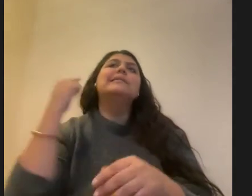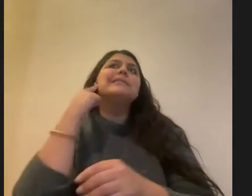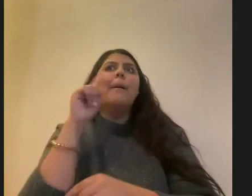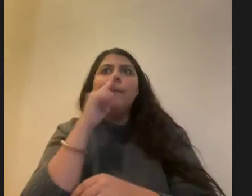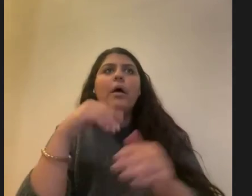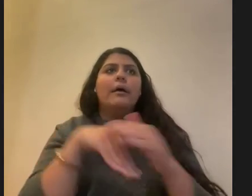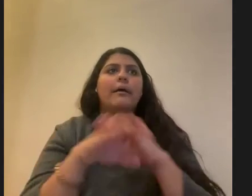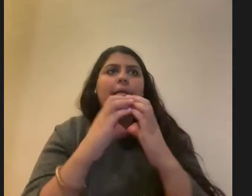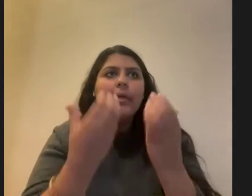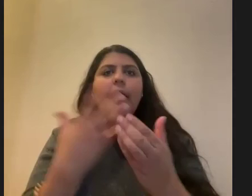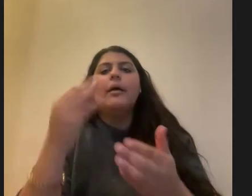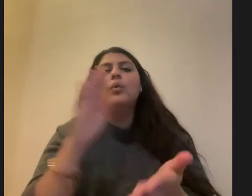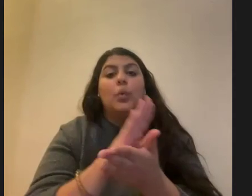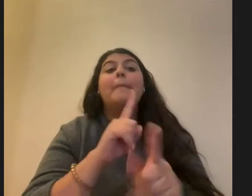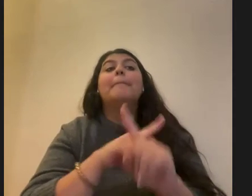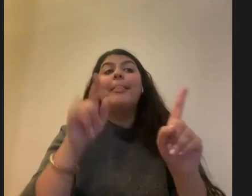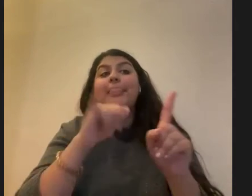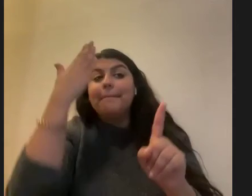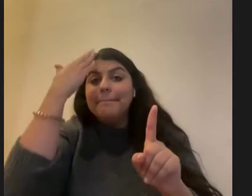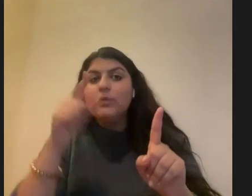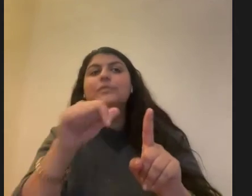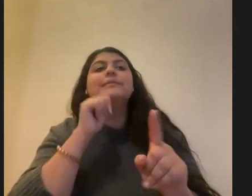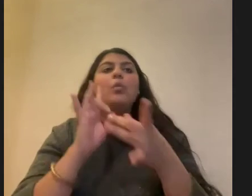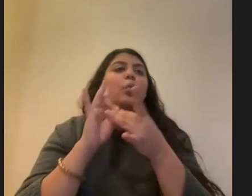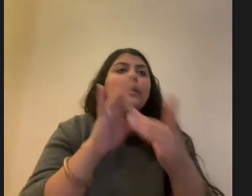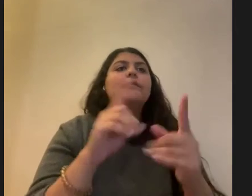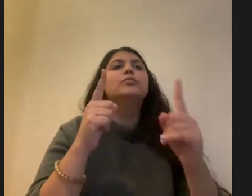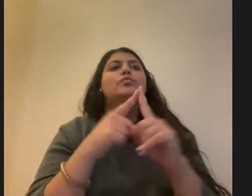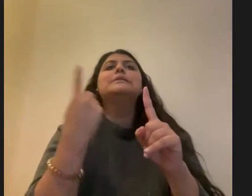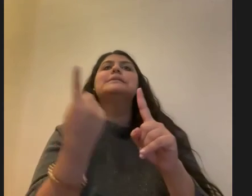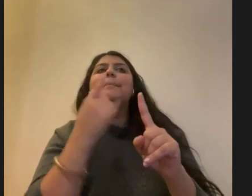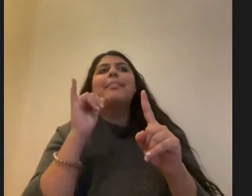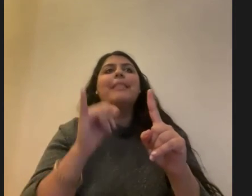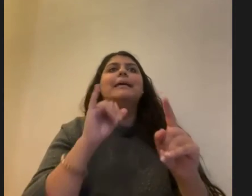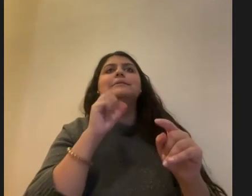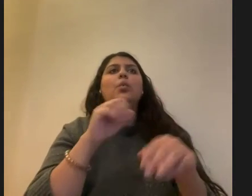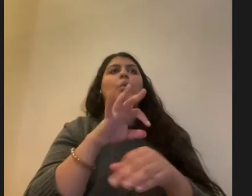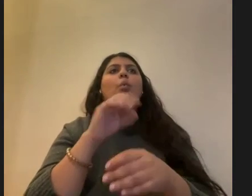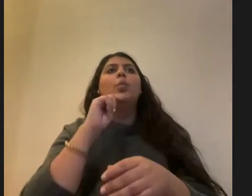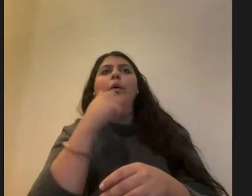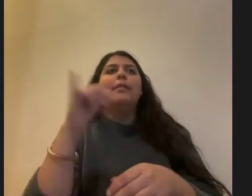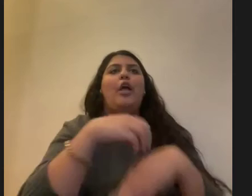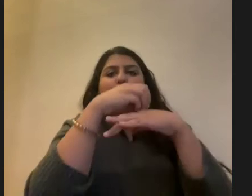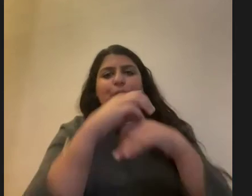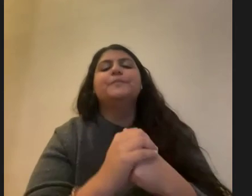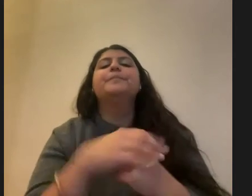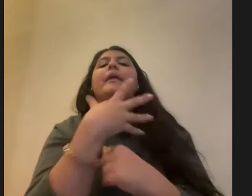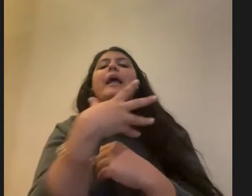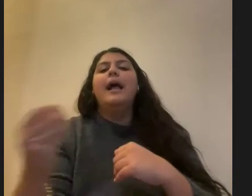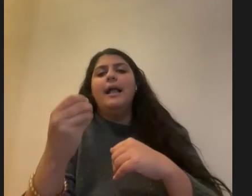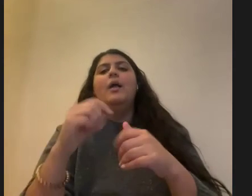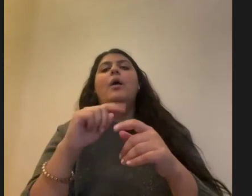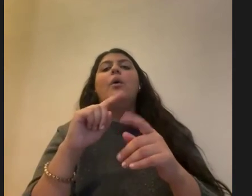class in school, but that's because you haven't related it back to such a cool organism. And really, when you start to begin